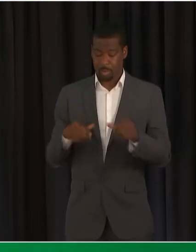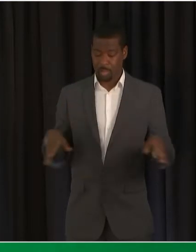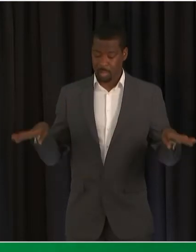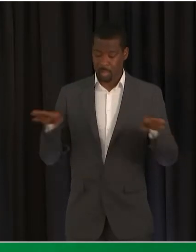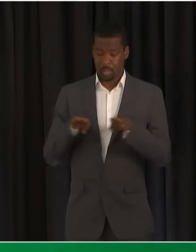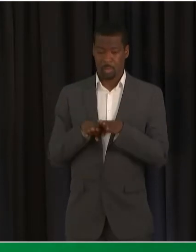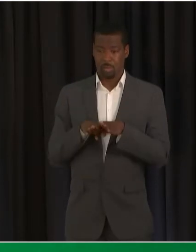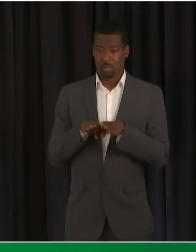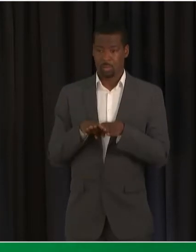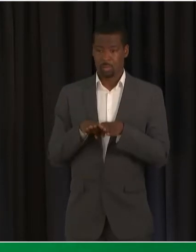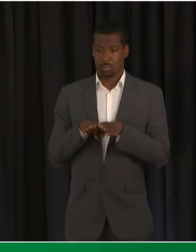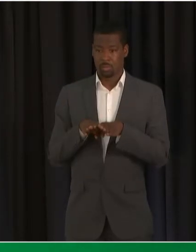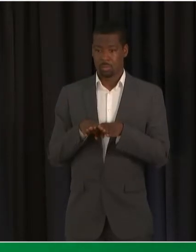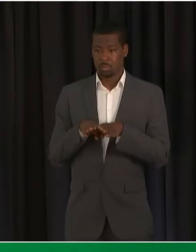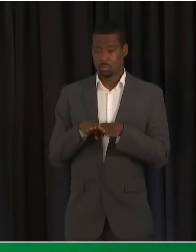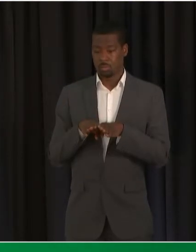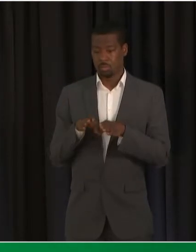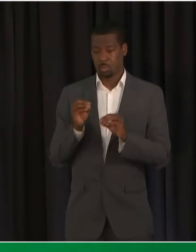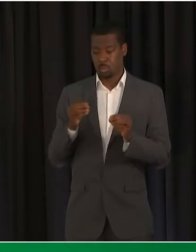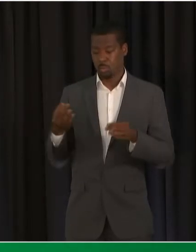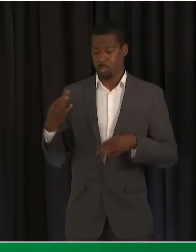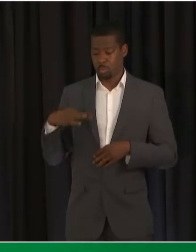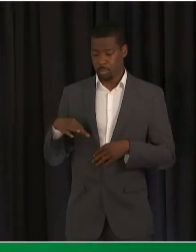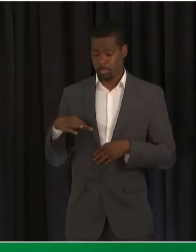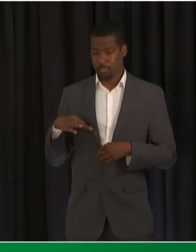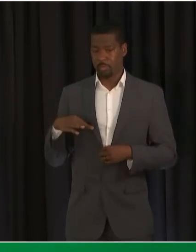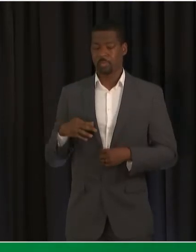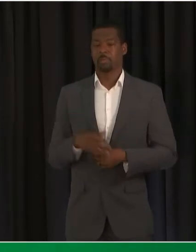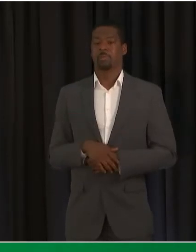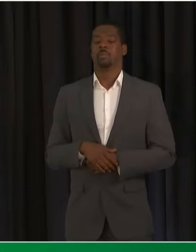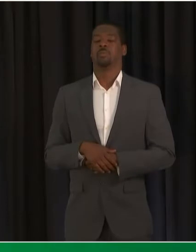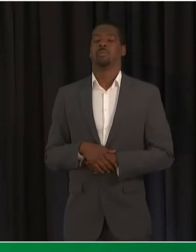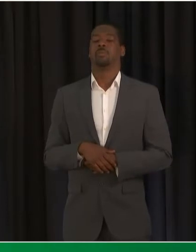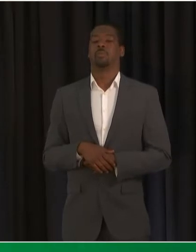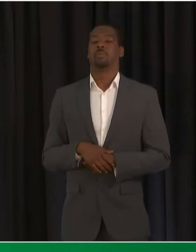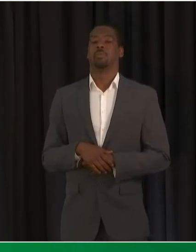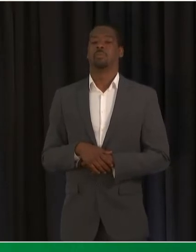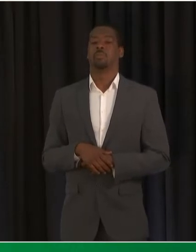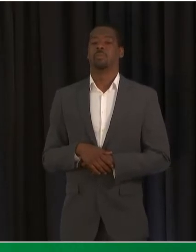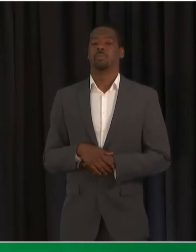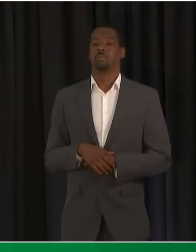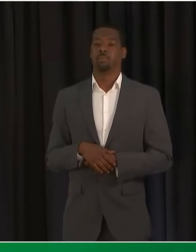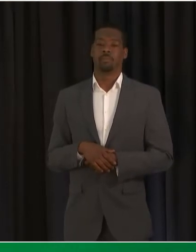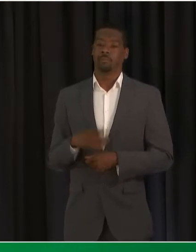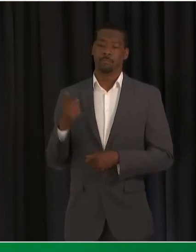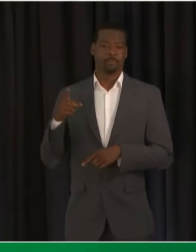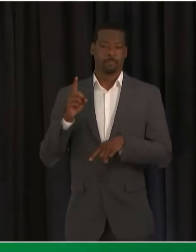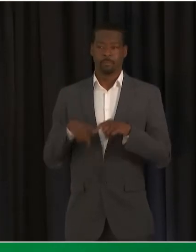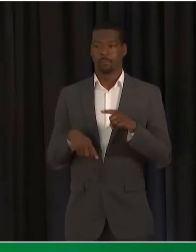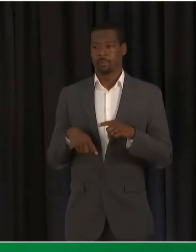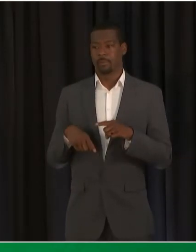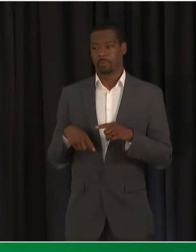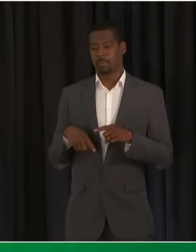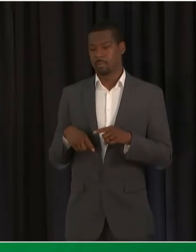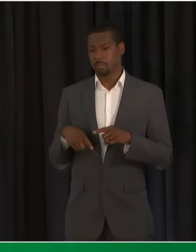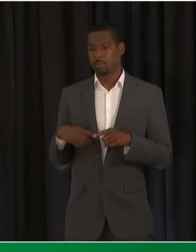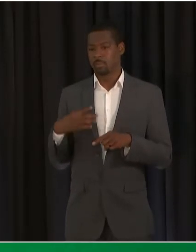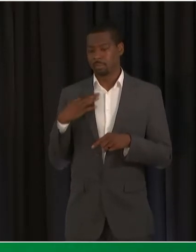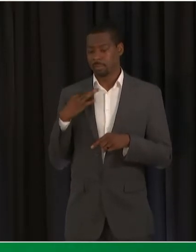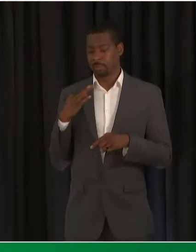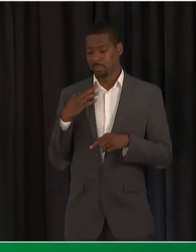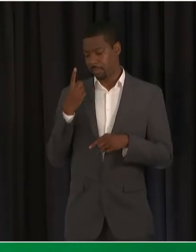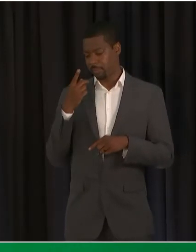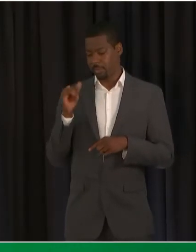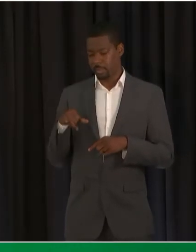closed, is a nonprofit organization, and you won't be eligible or qualify for